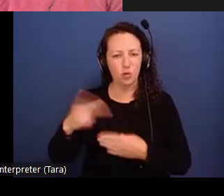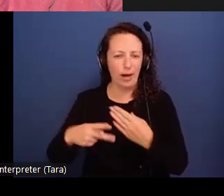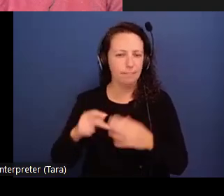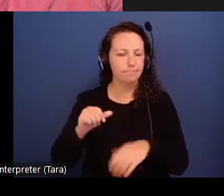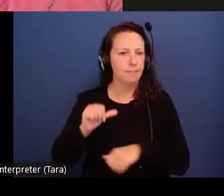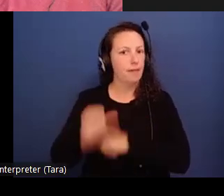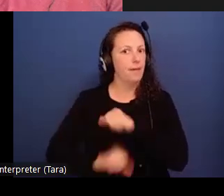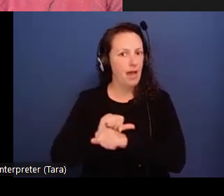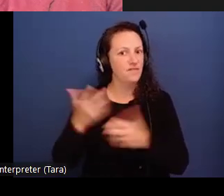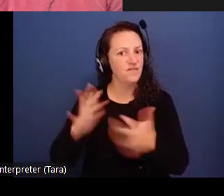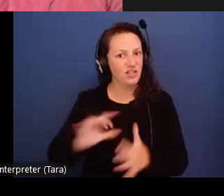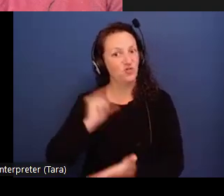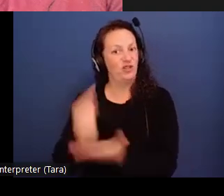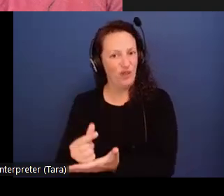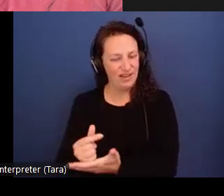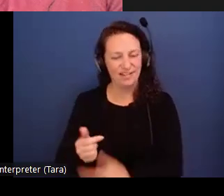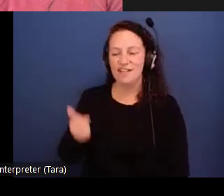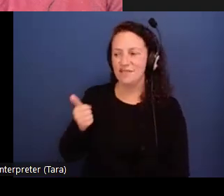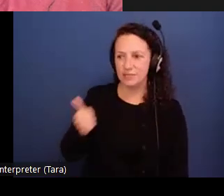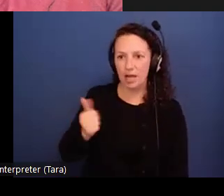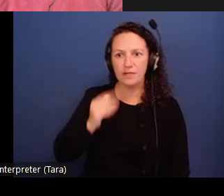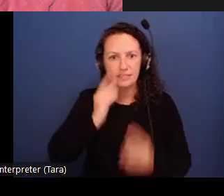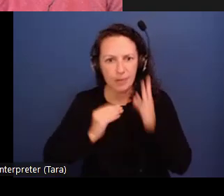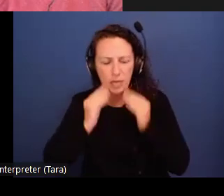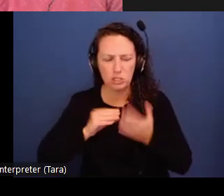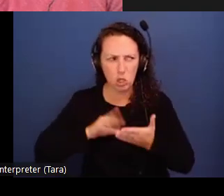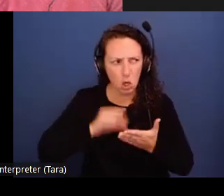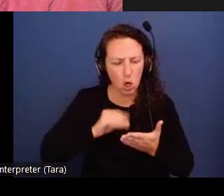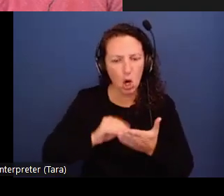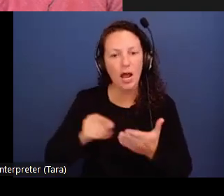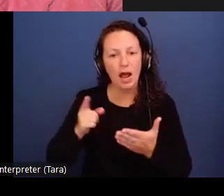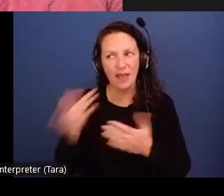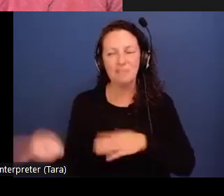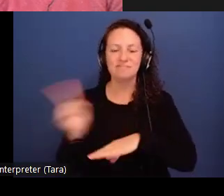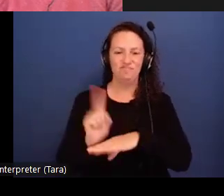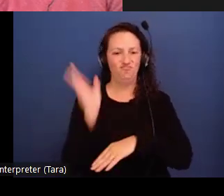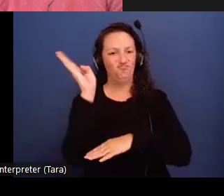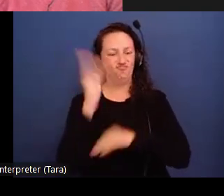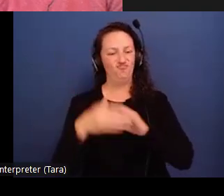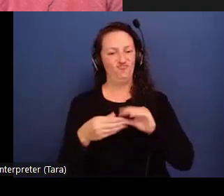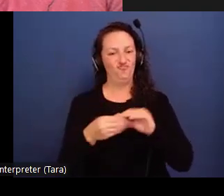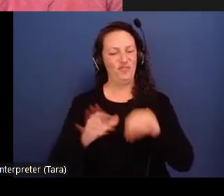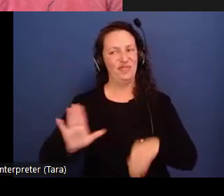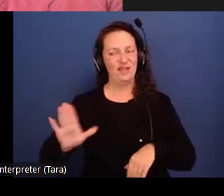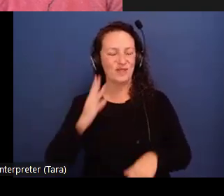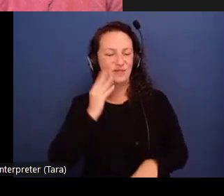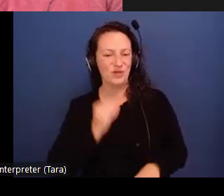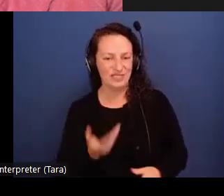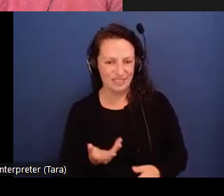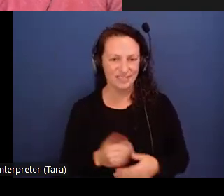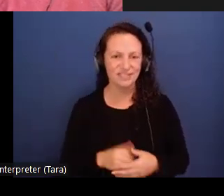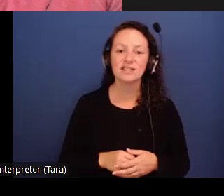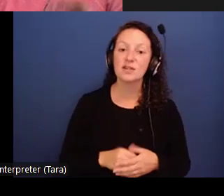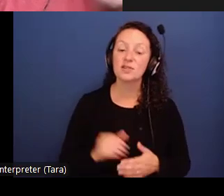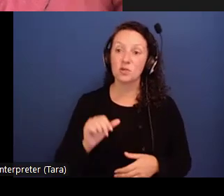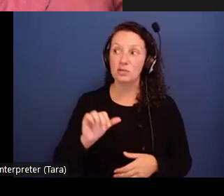what they've been through and what they've experienced in that specific topic. So Okay. basically, at the end of those 10 weeks, they're ready to